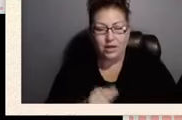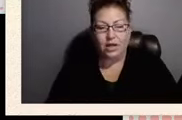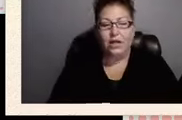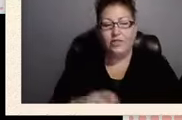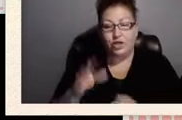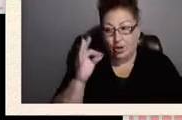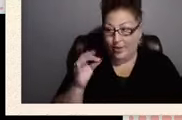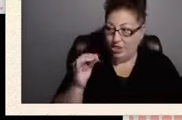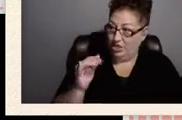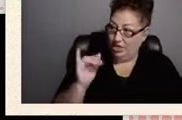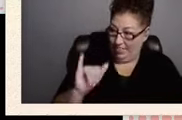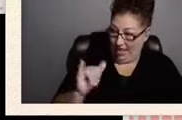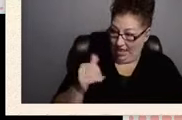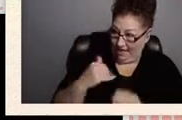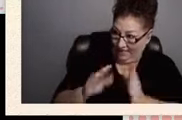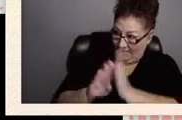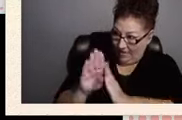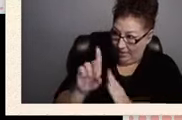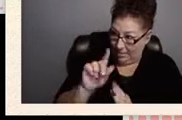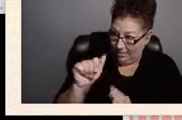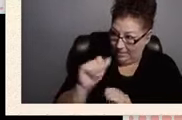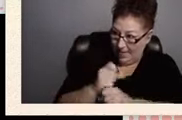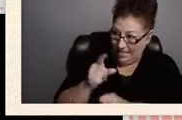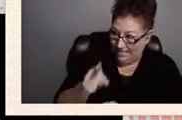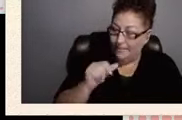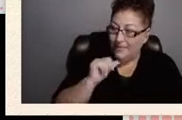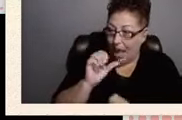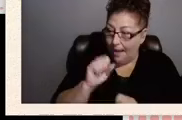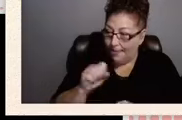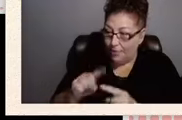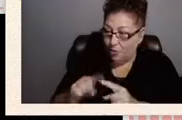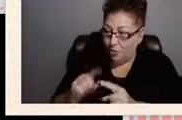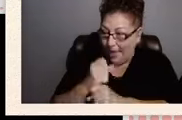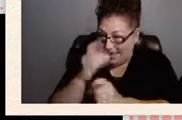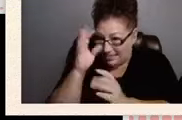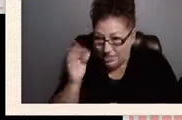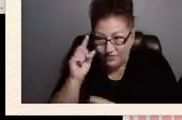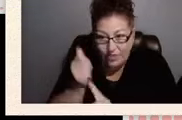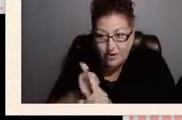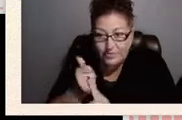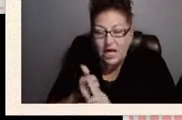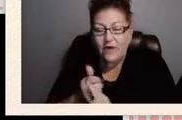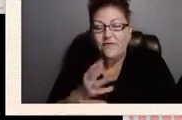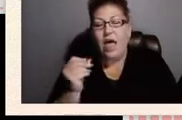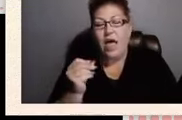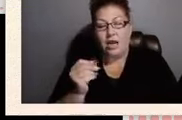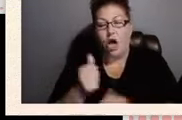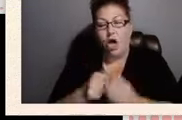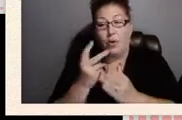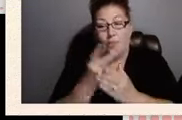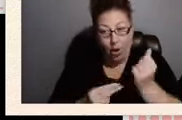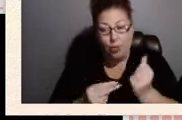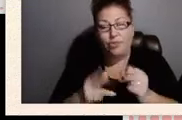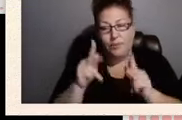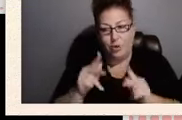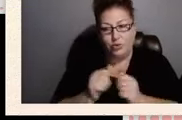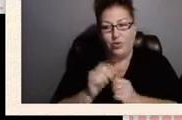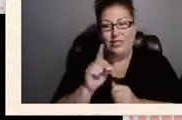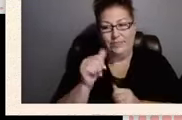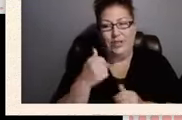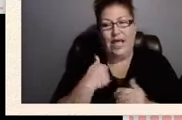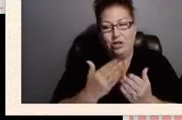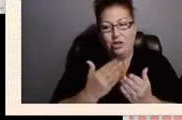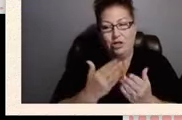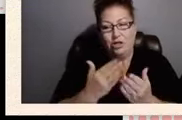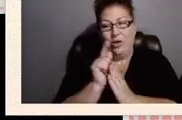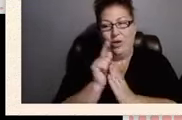disability that makes them not be able to make their own decisions? And under both, the person with a disability has a right to counsel. So that's very important.